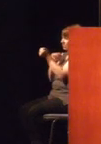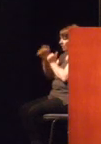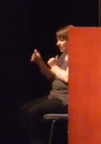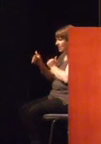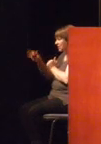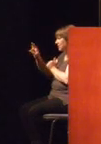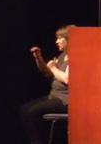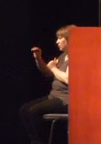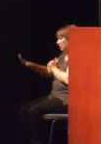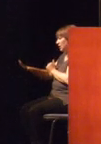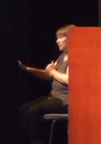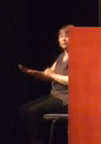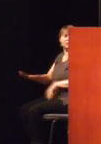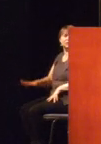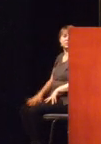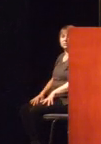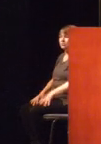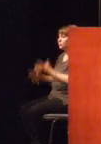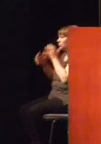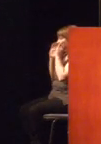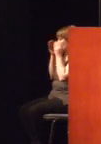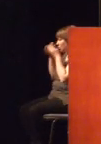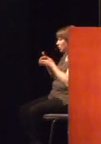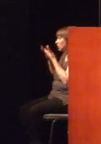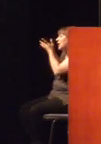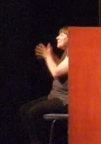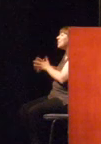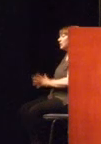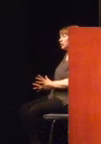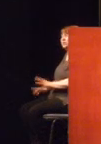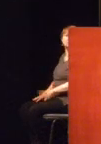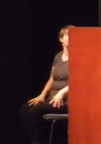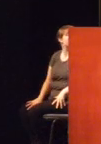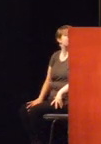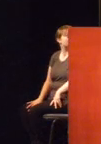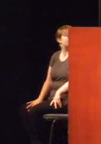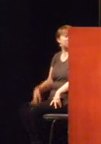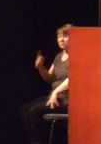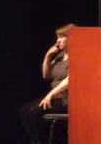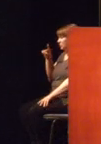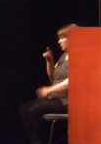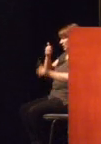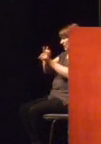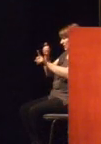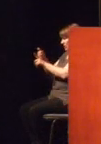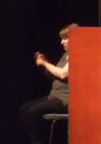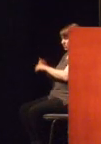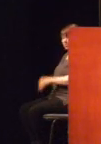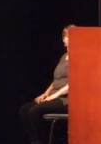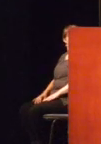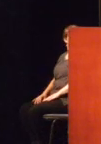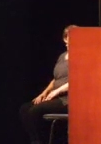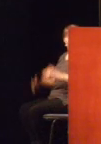implementing AB 705 was to focus on the completions. And so for each of these graphs, hopefully you can, or